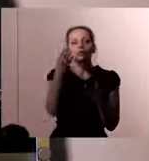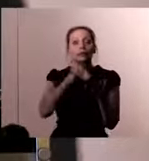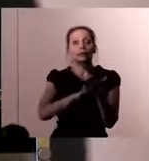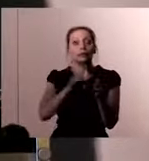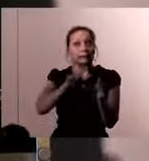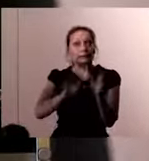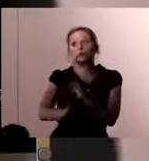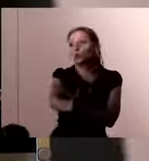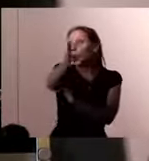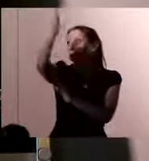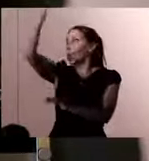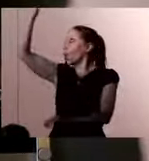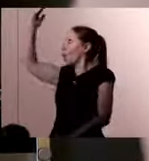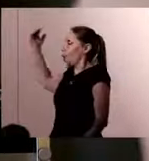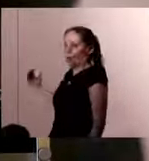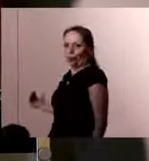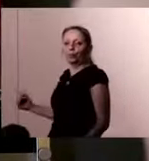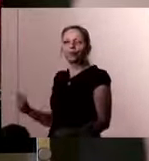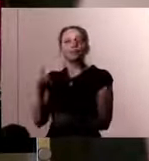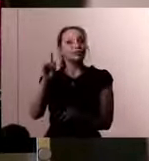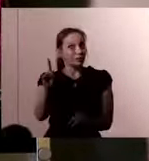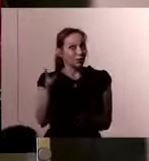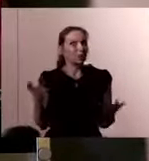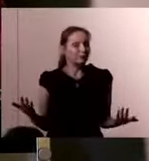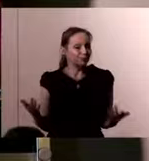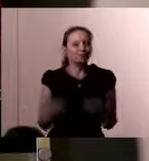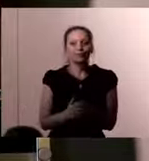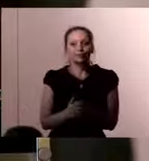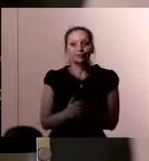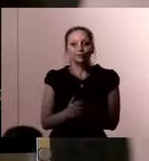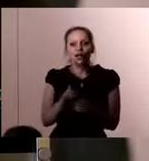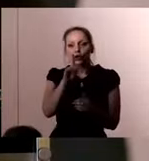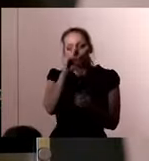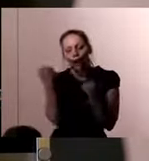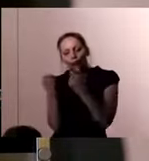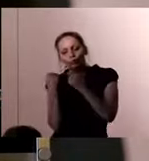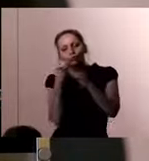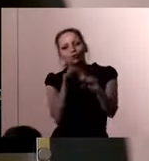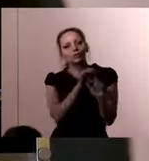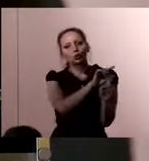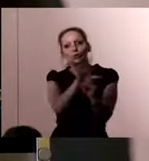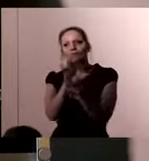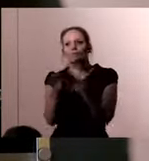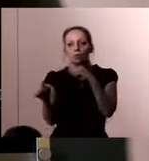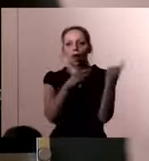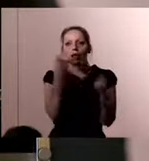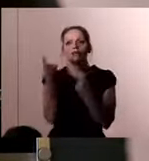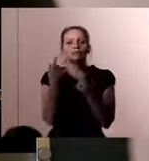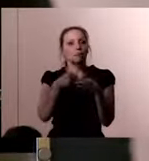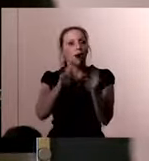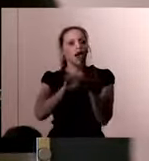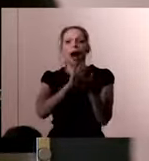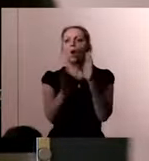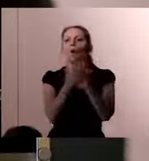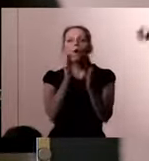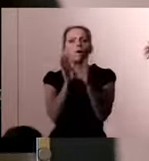So I think we can jump straight away to at least one conclusion, and that is that we're not going to protect ourselves from lies by getting rid of them. So whether